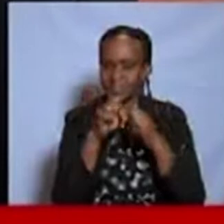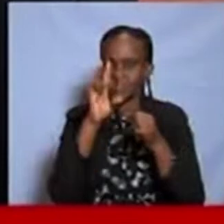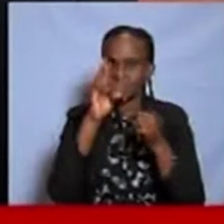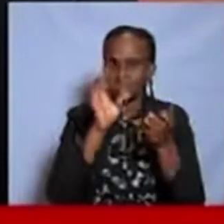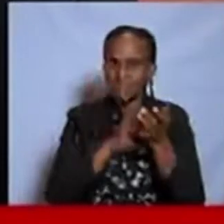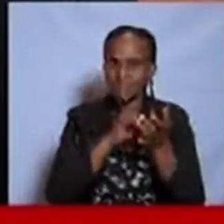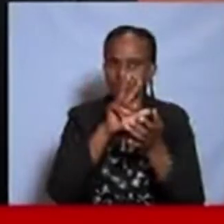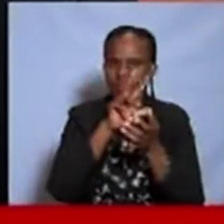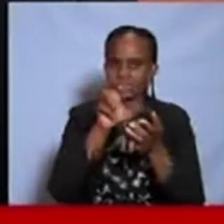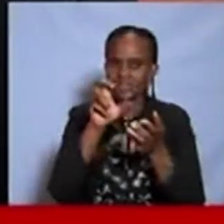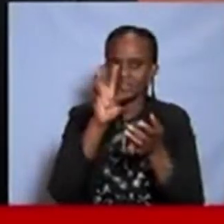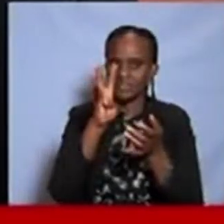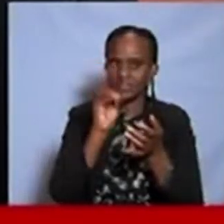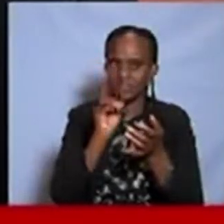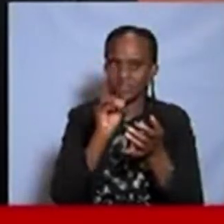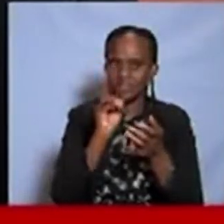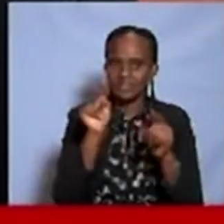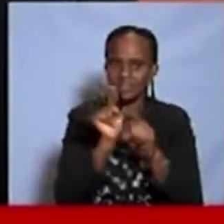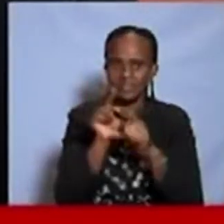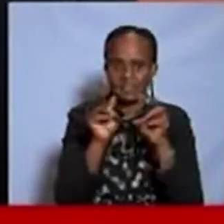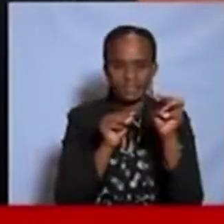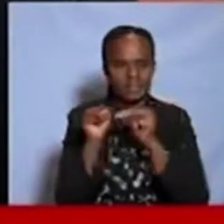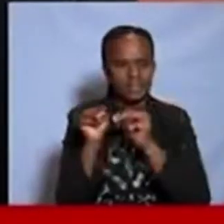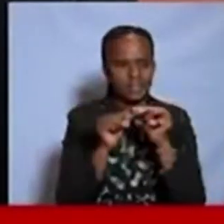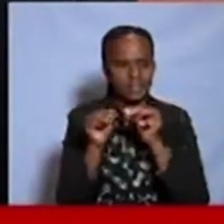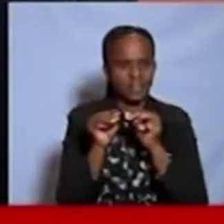7,340, and the management